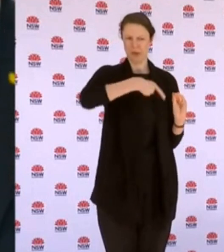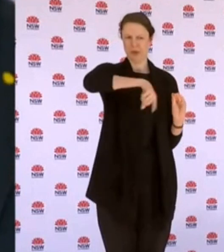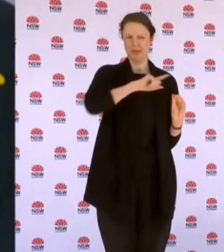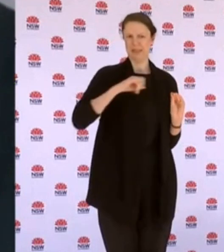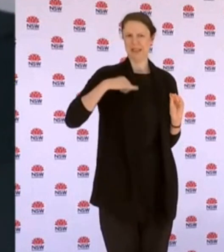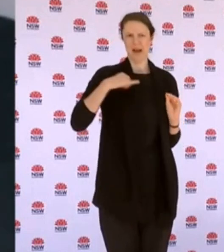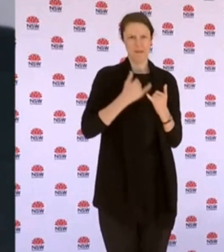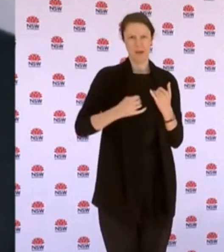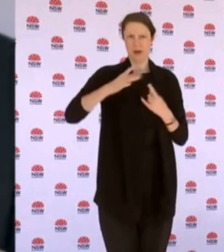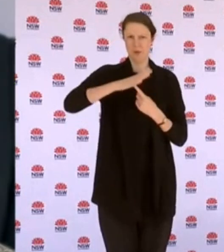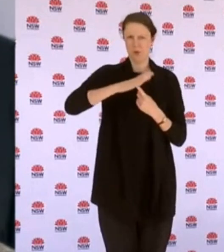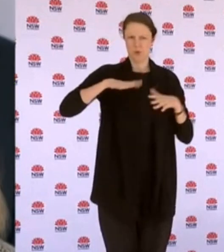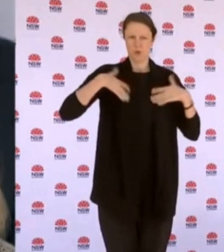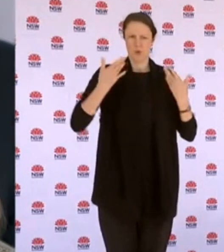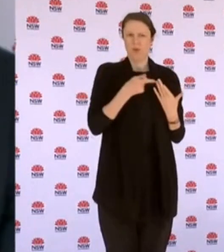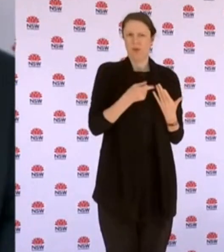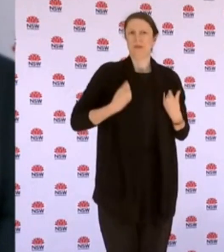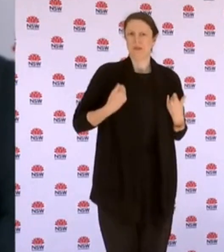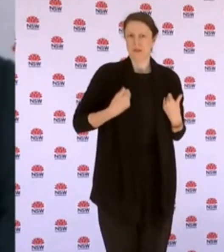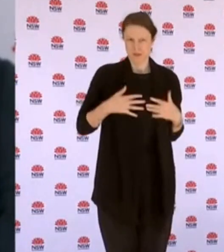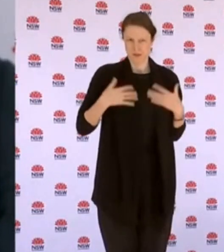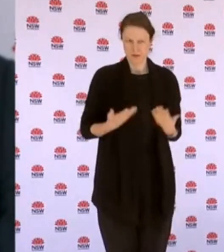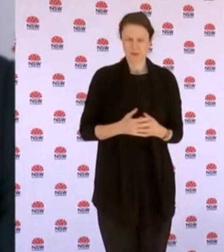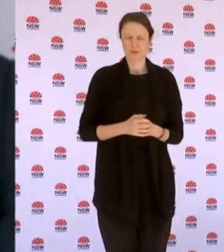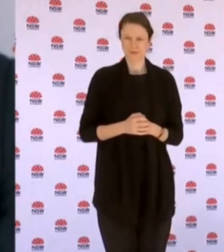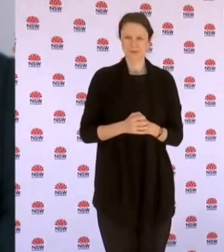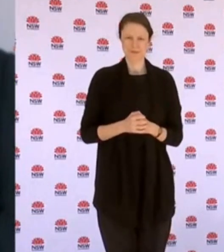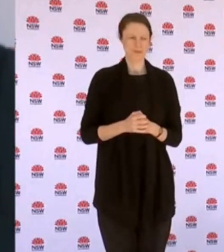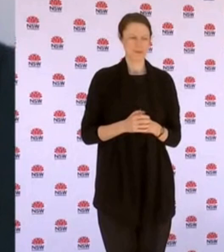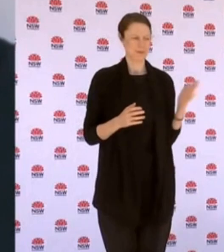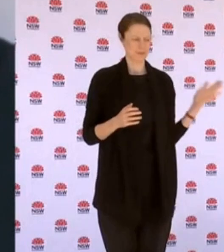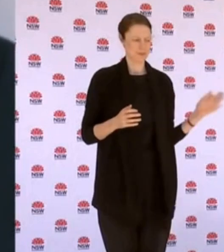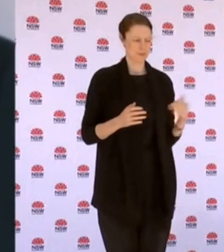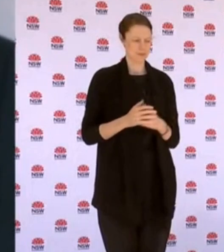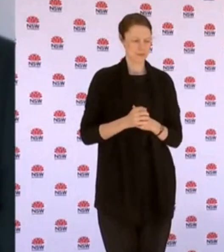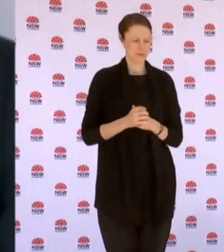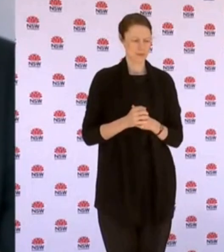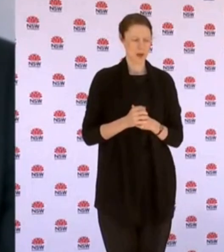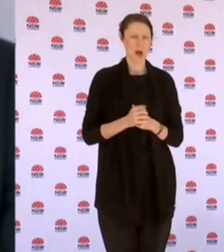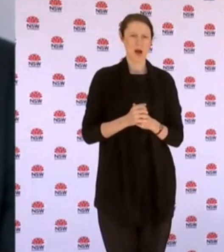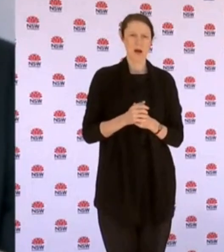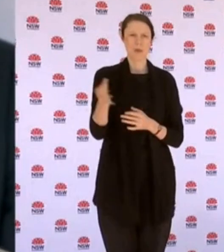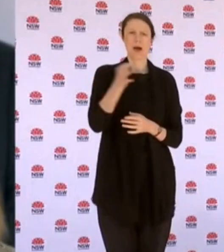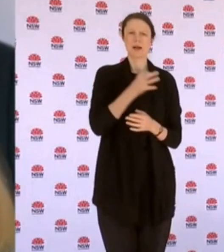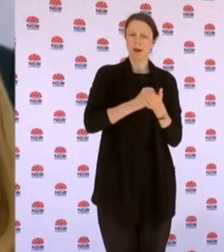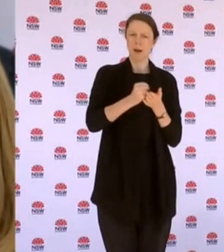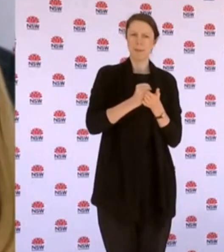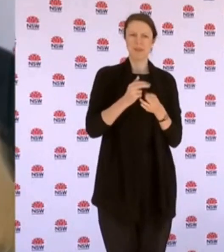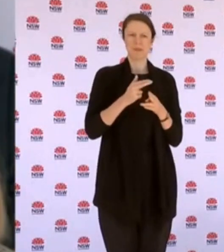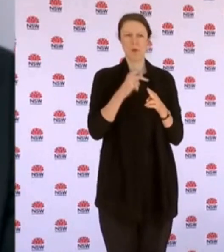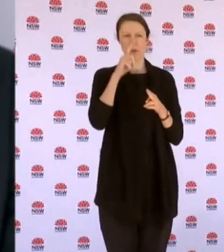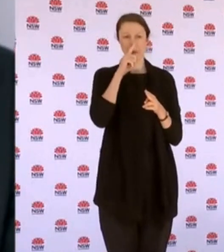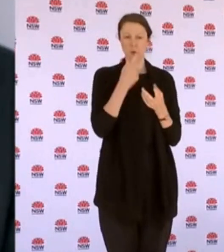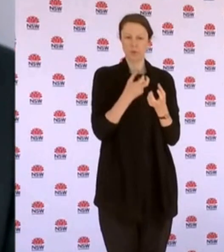many transmissions are occurring in so rather than how many transmissions rather than GPs and pharmacies? Okay. So what